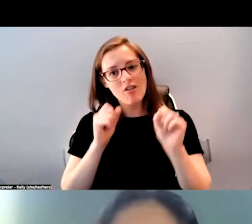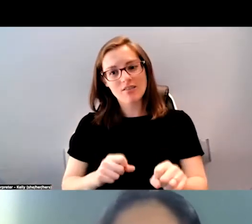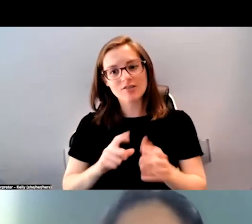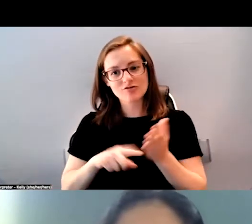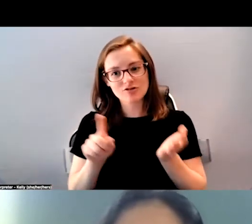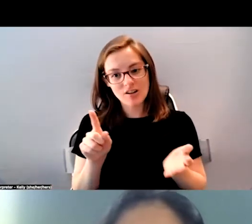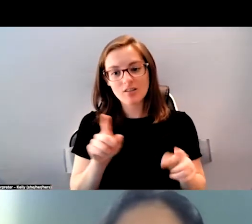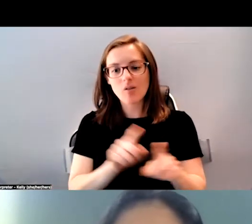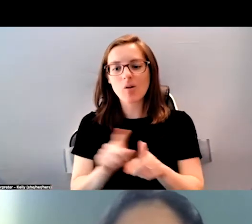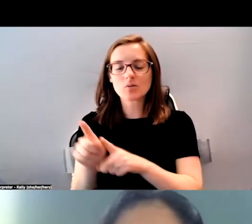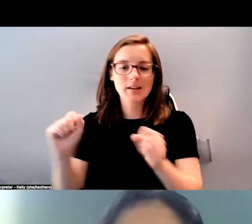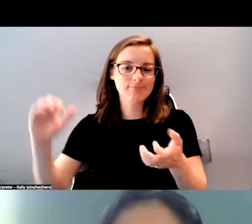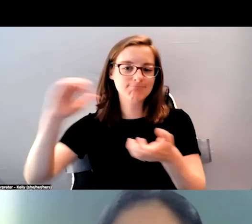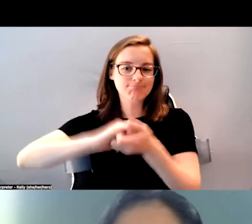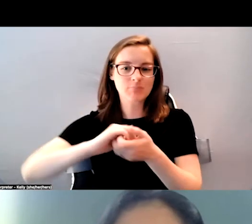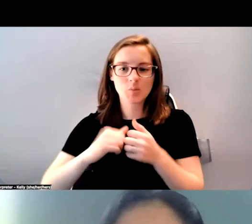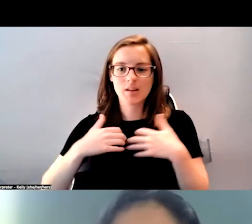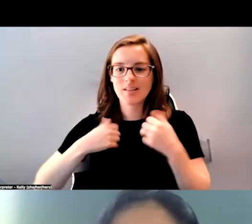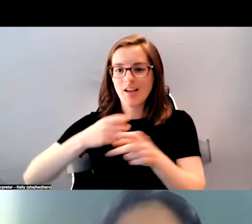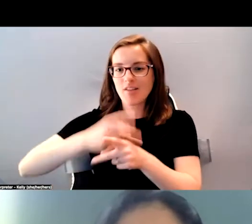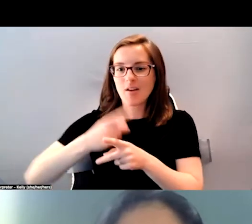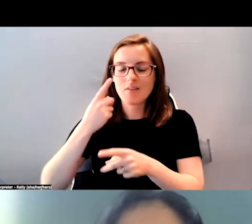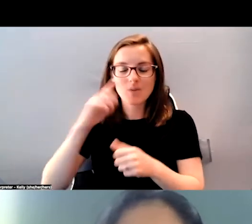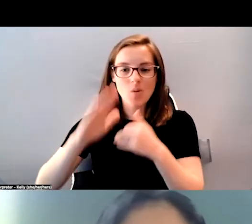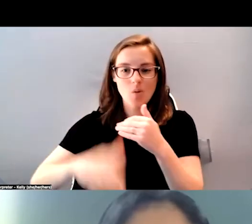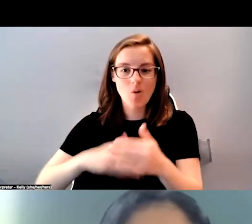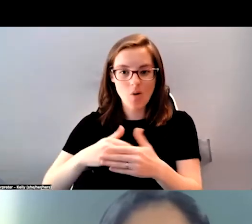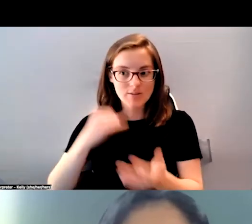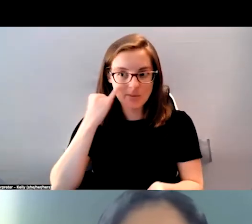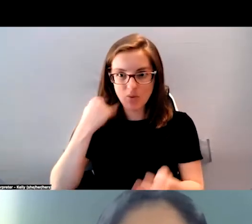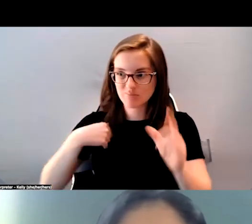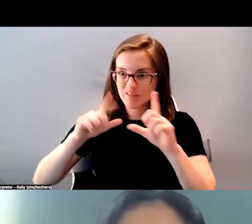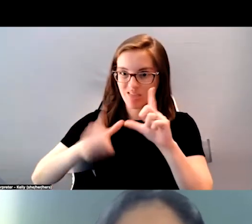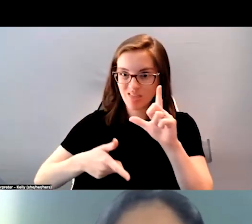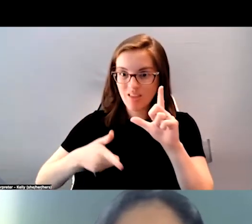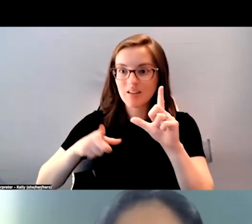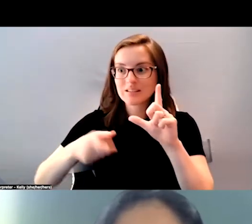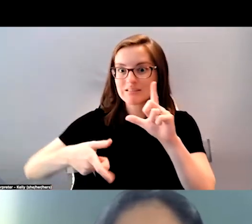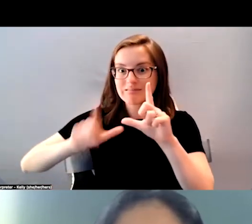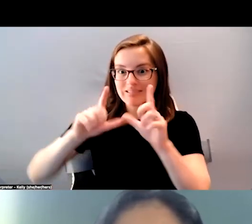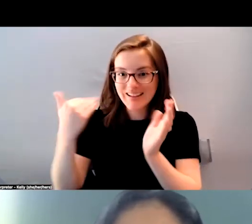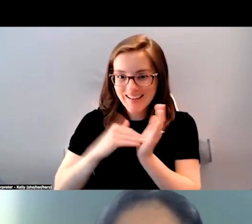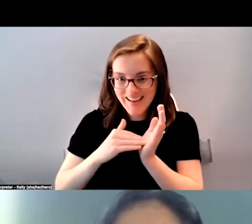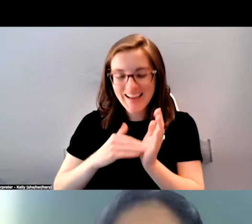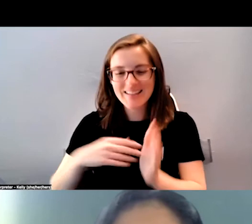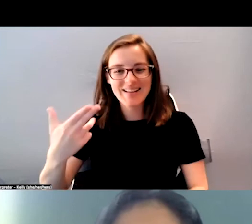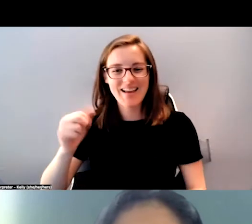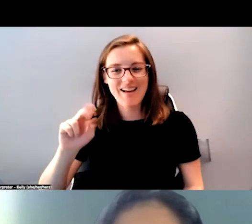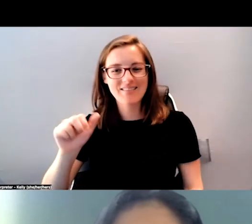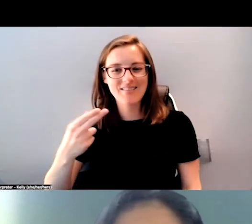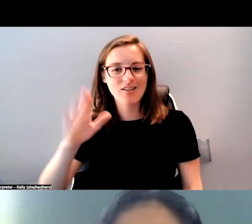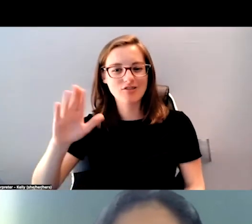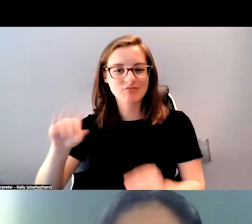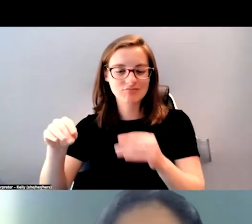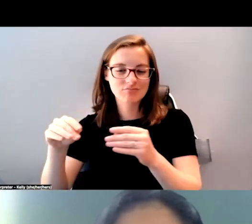All if you do need to be reinstated into Mass Health. So there are plenty of options, no wrong door. If you're not even sure whether we can